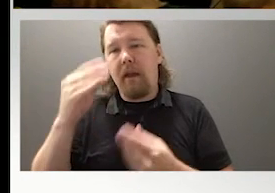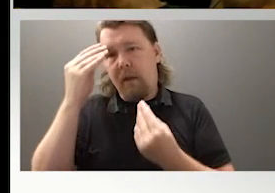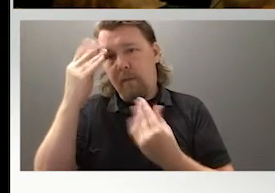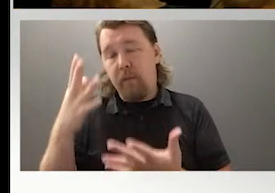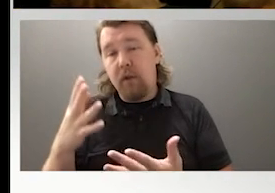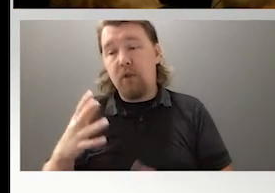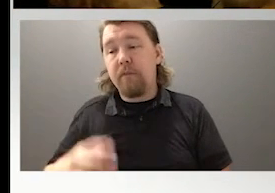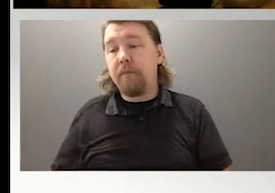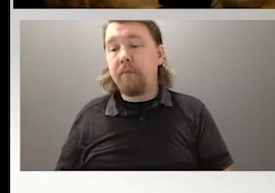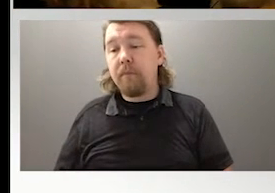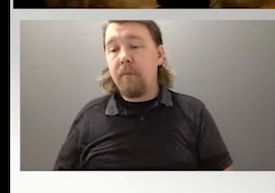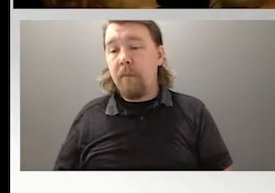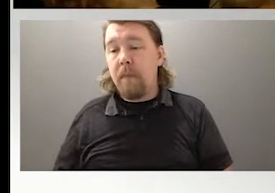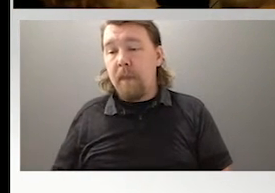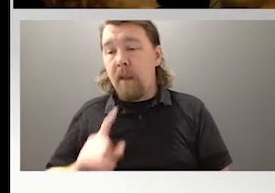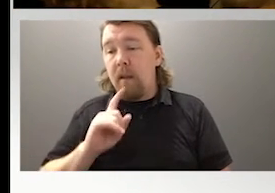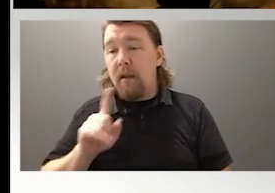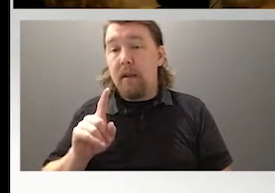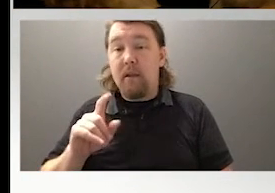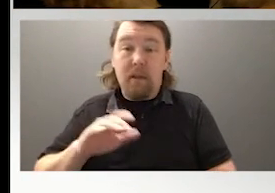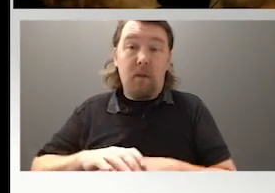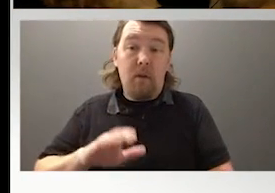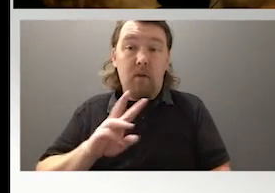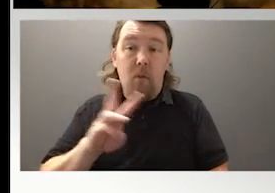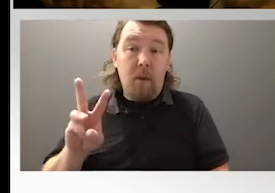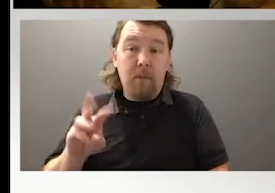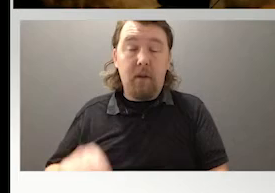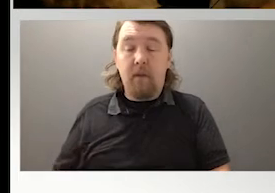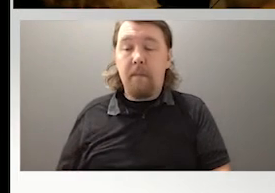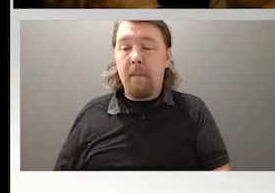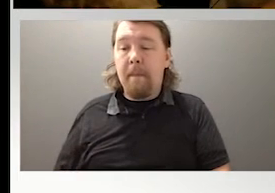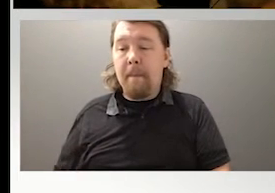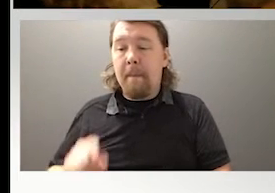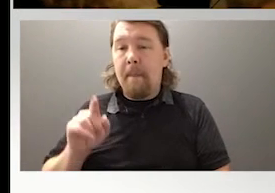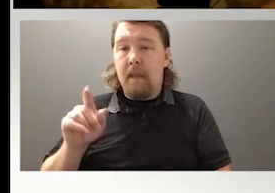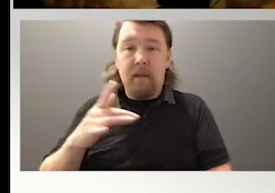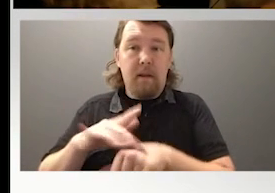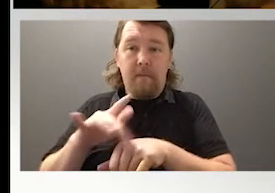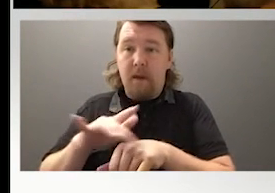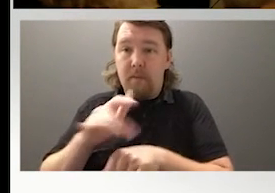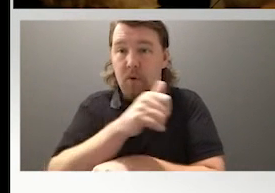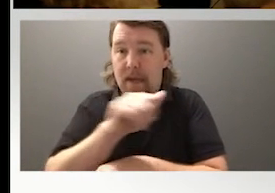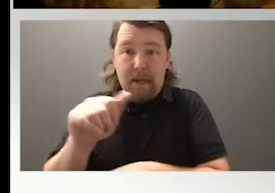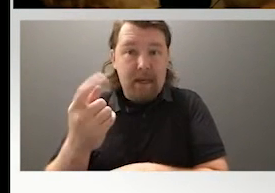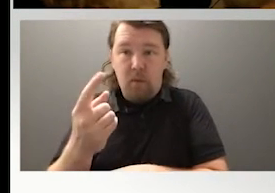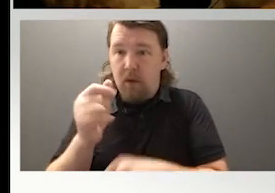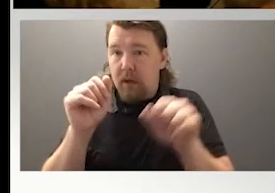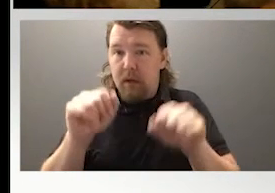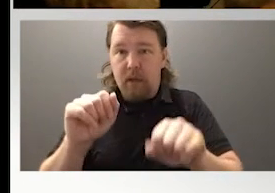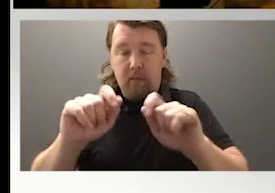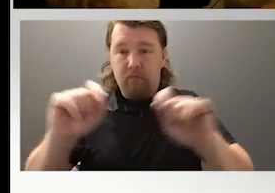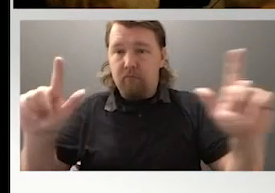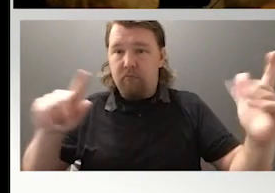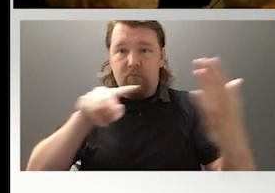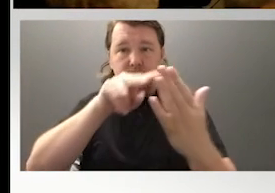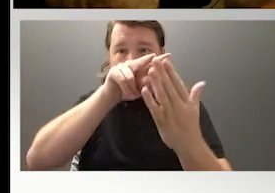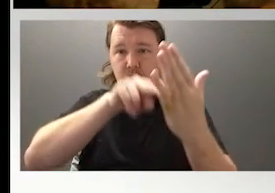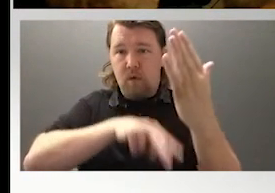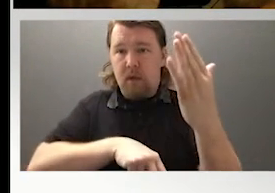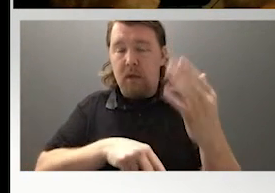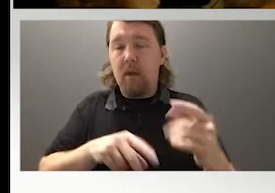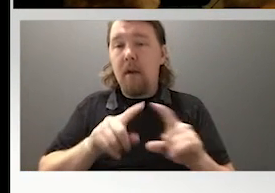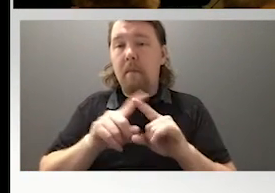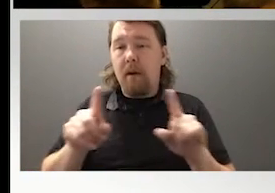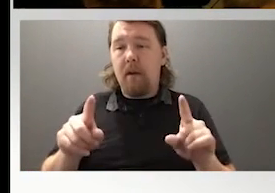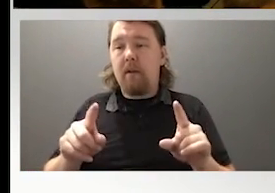It is on the website and it is available for anyone to see.